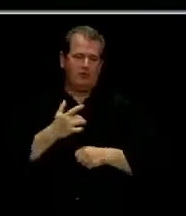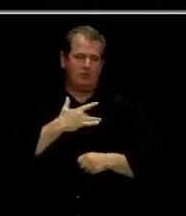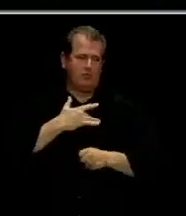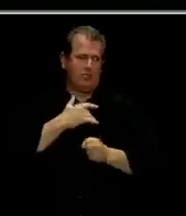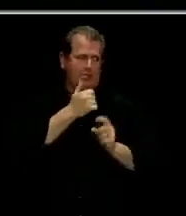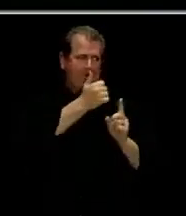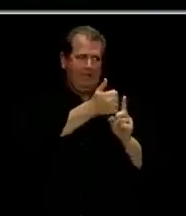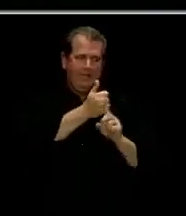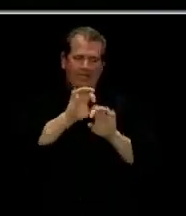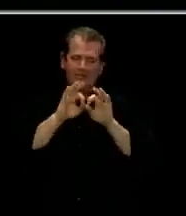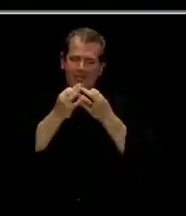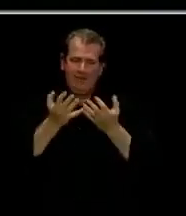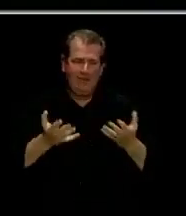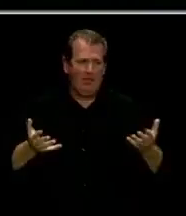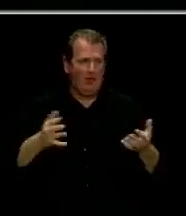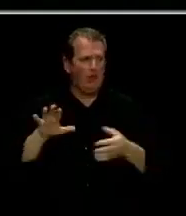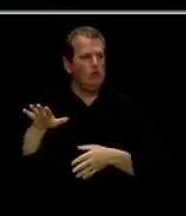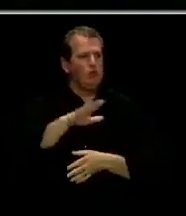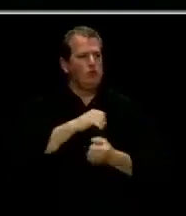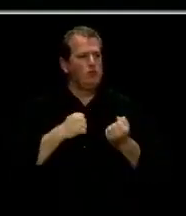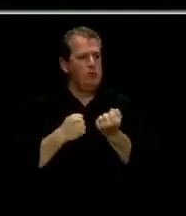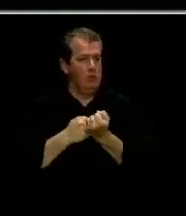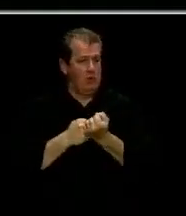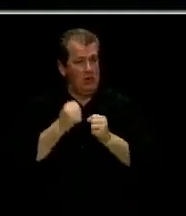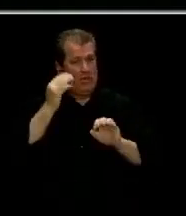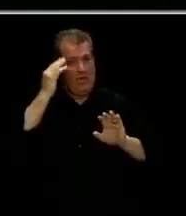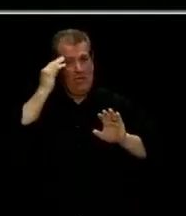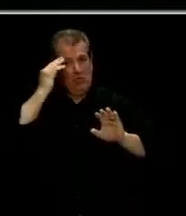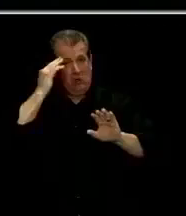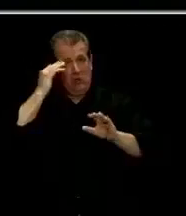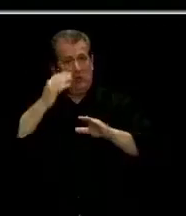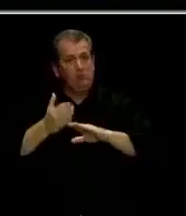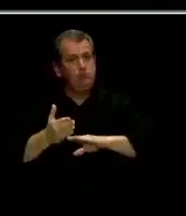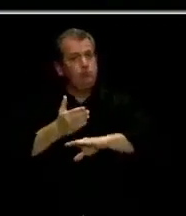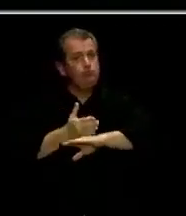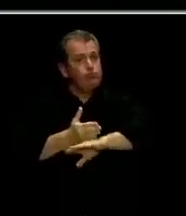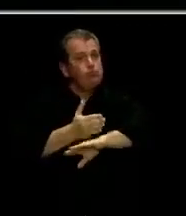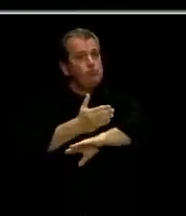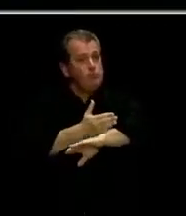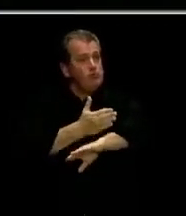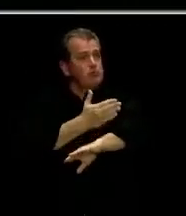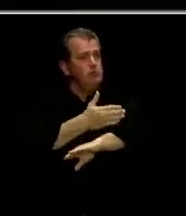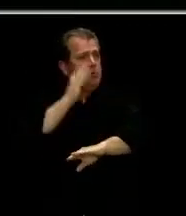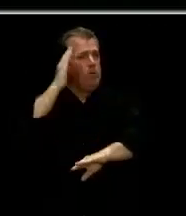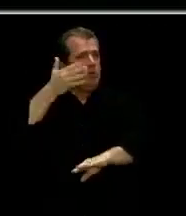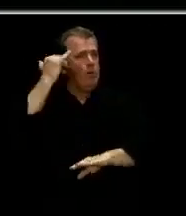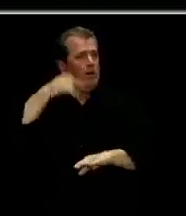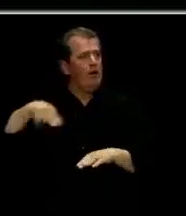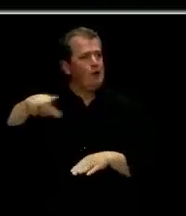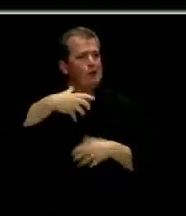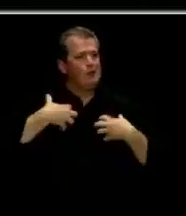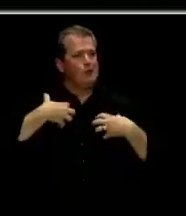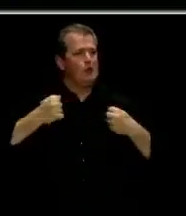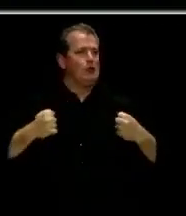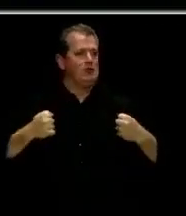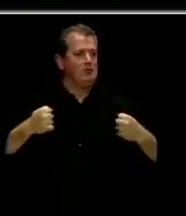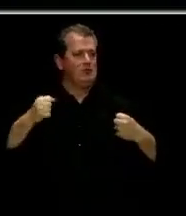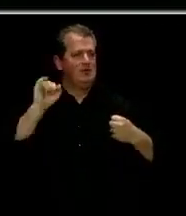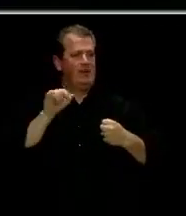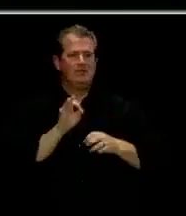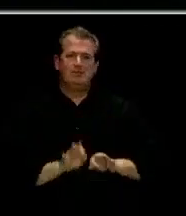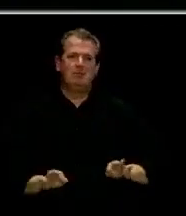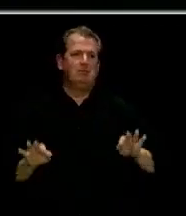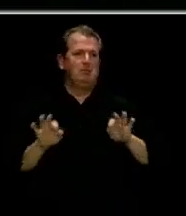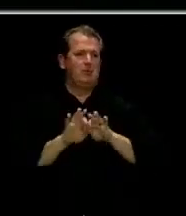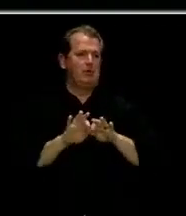that. And, and I know that things will keep getting better because of your courage. I mean, that's the key ingredient